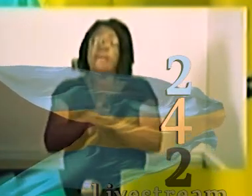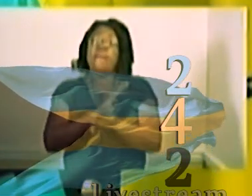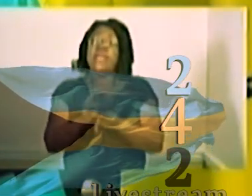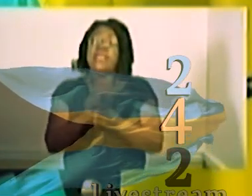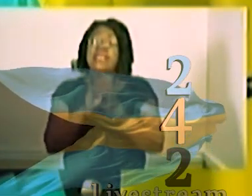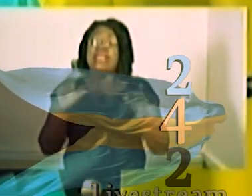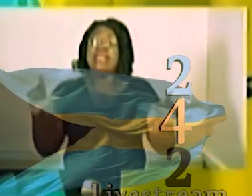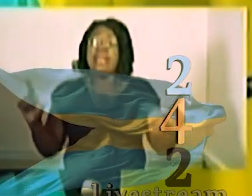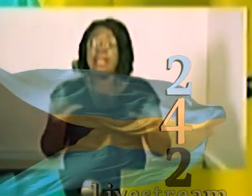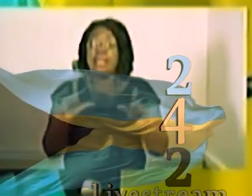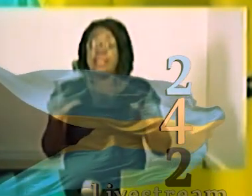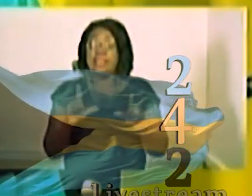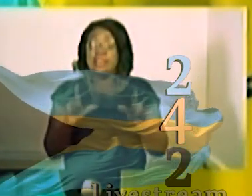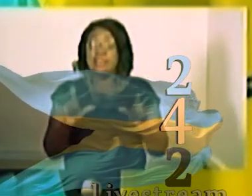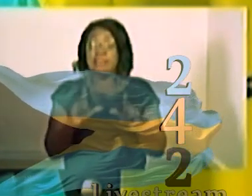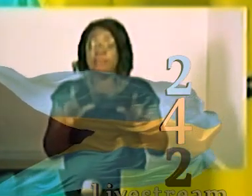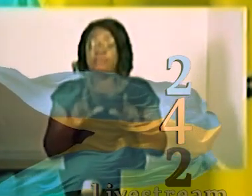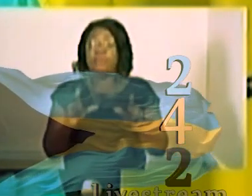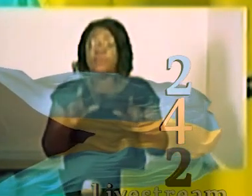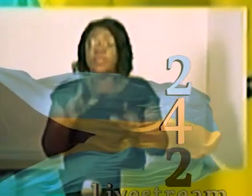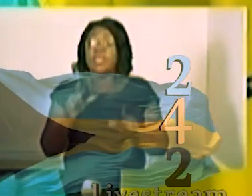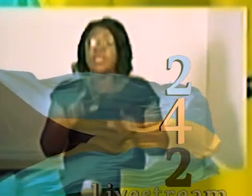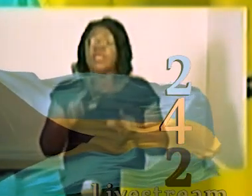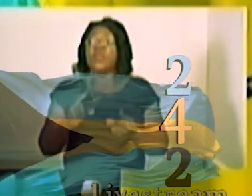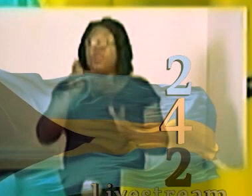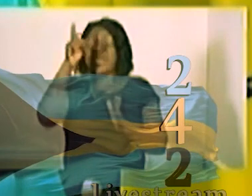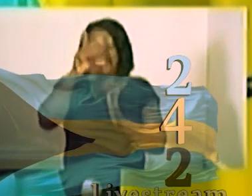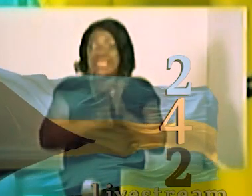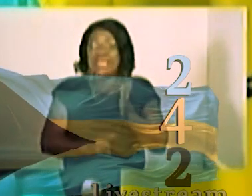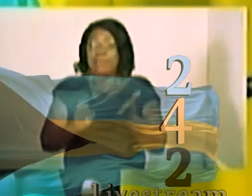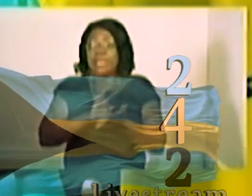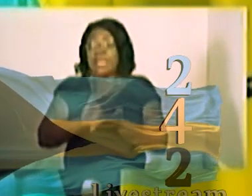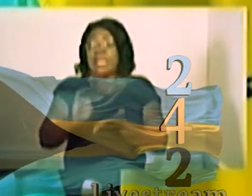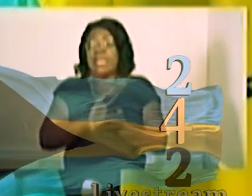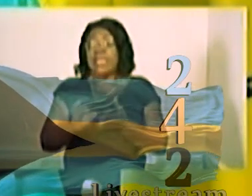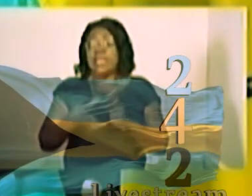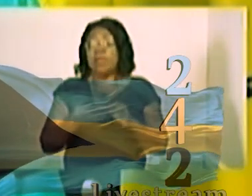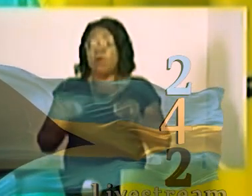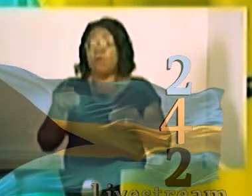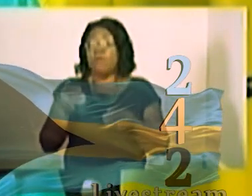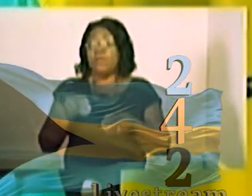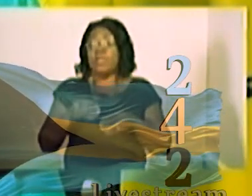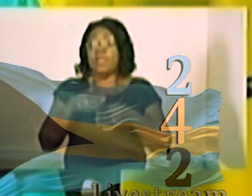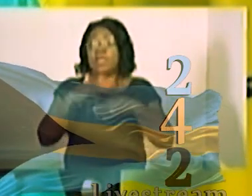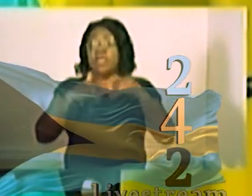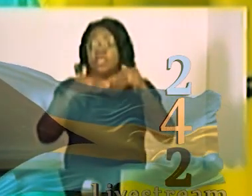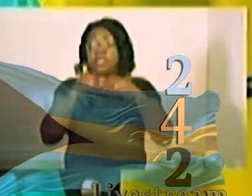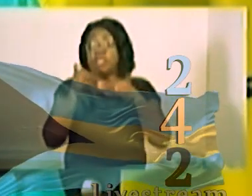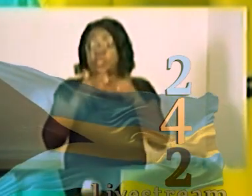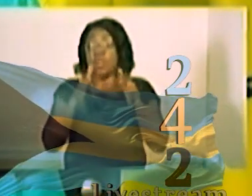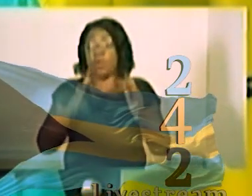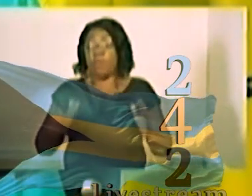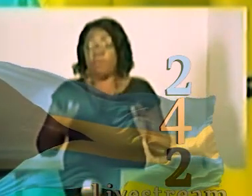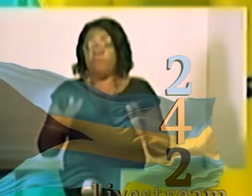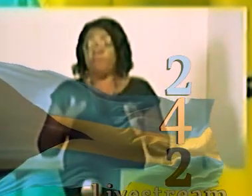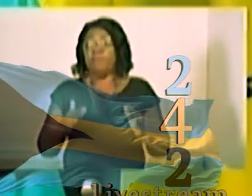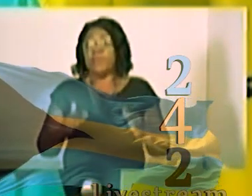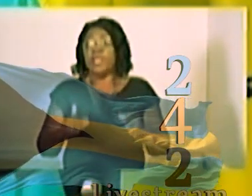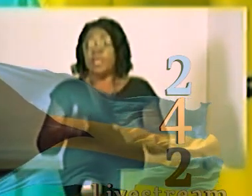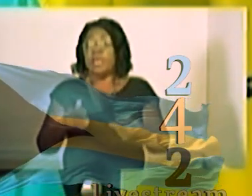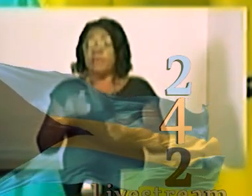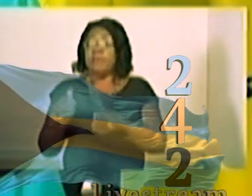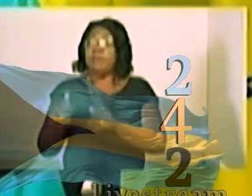license, engage in deep cleaning of their salon, and put procedures in place to